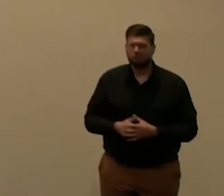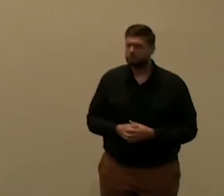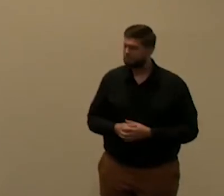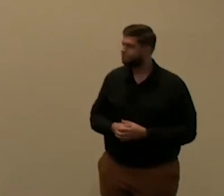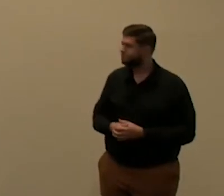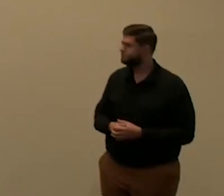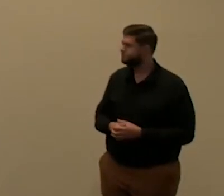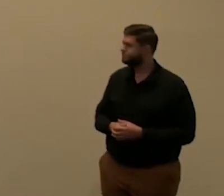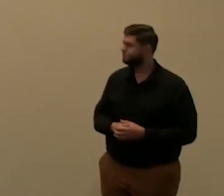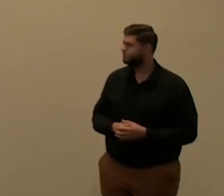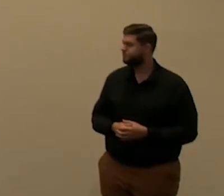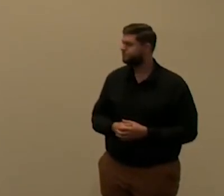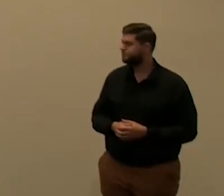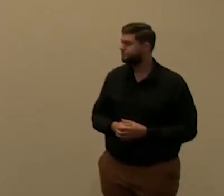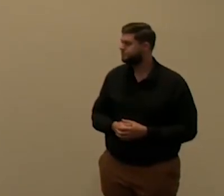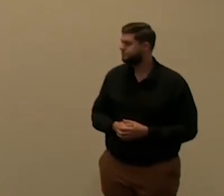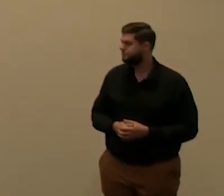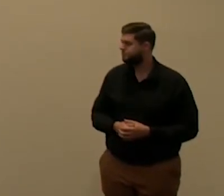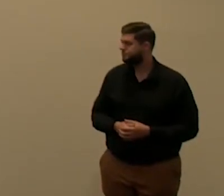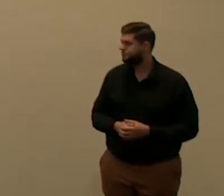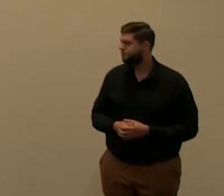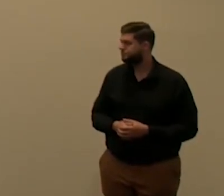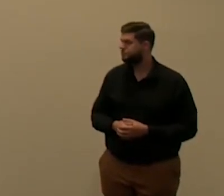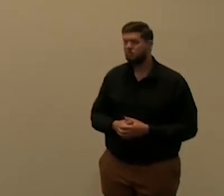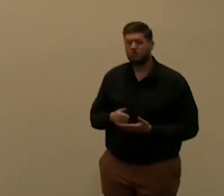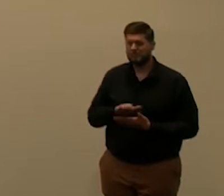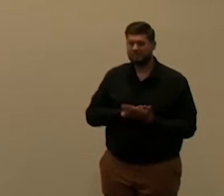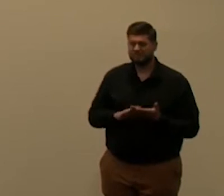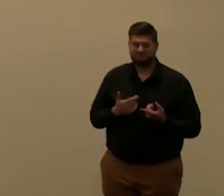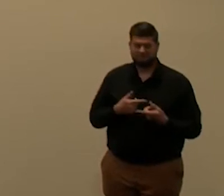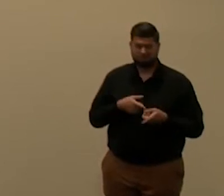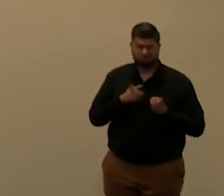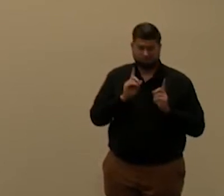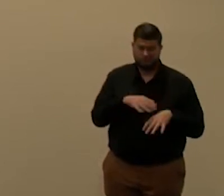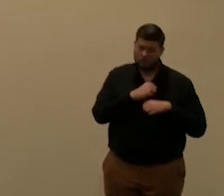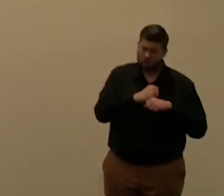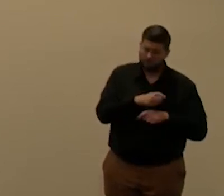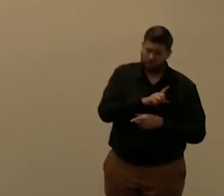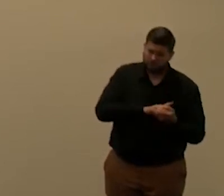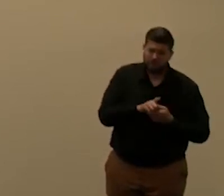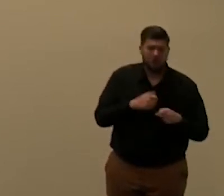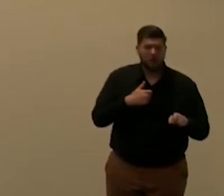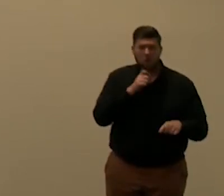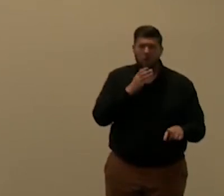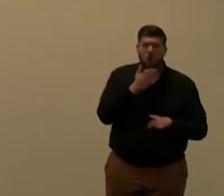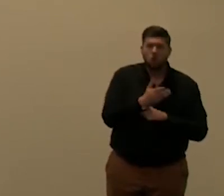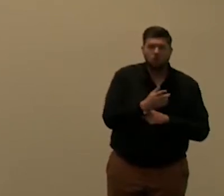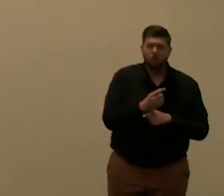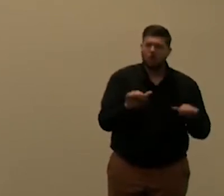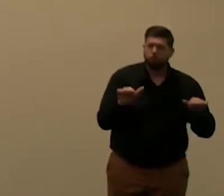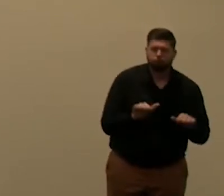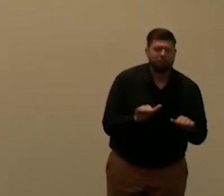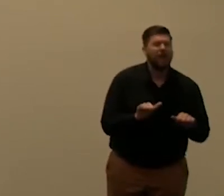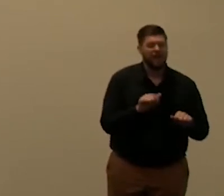So, yeah, of course, then you can't fully commit to that meeting. Maybe they'll just go there for one point or one